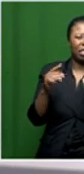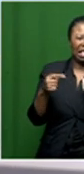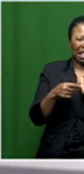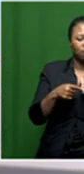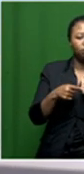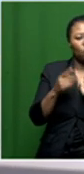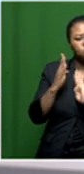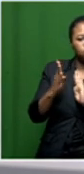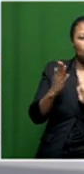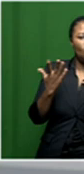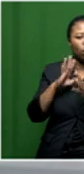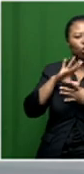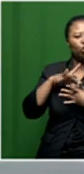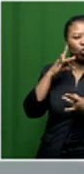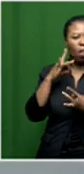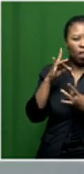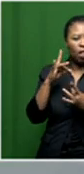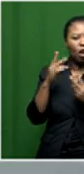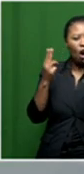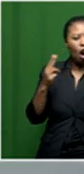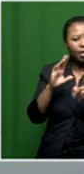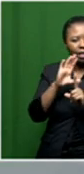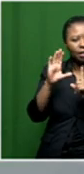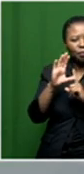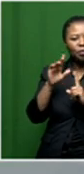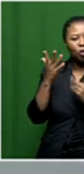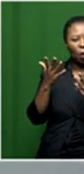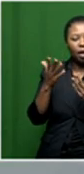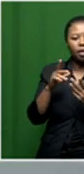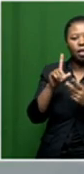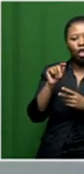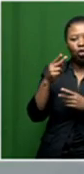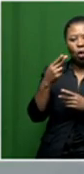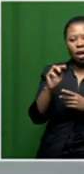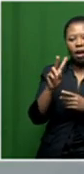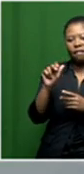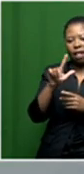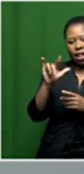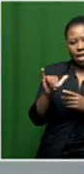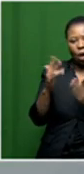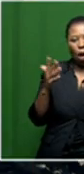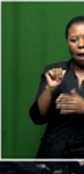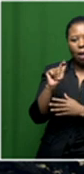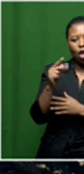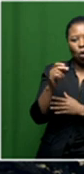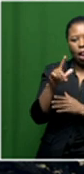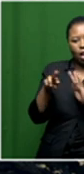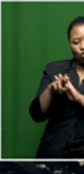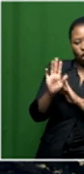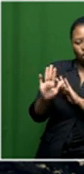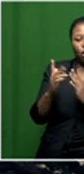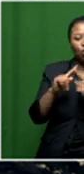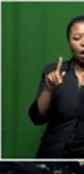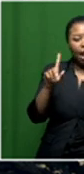the heart, soul and culture of Tyhume Valley and Amathole region. This project is curated by Cape